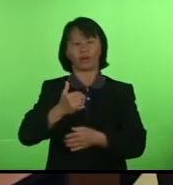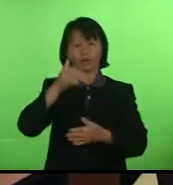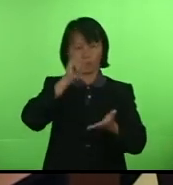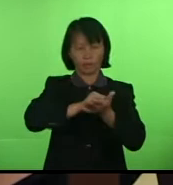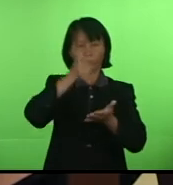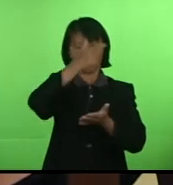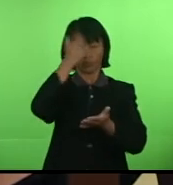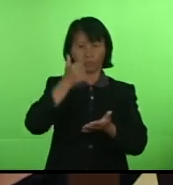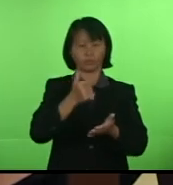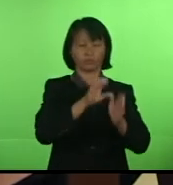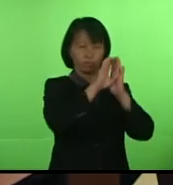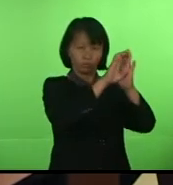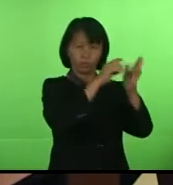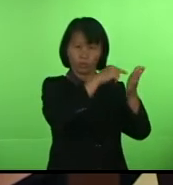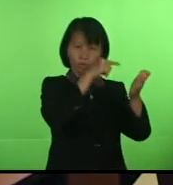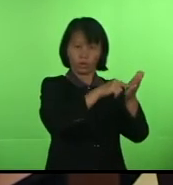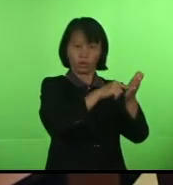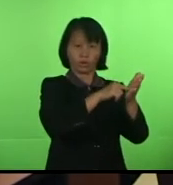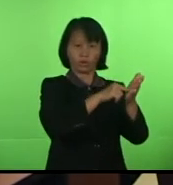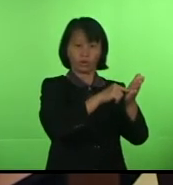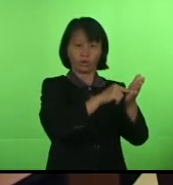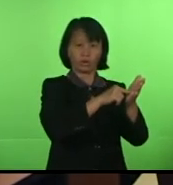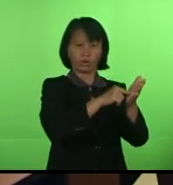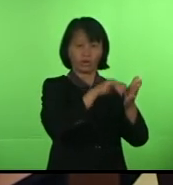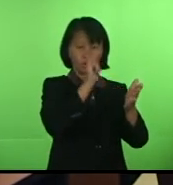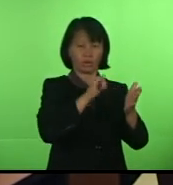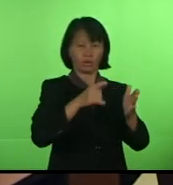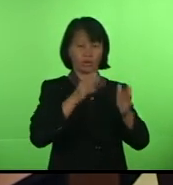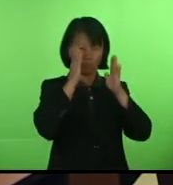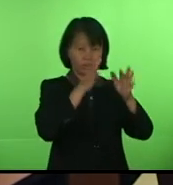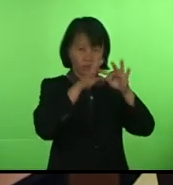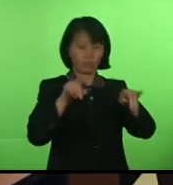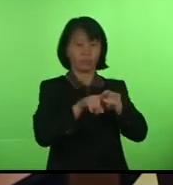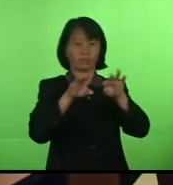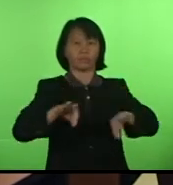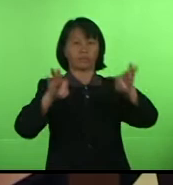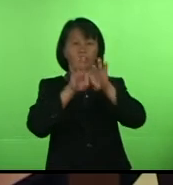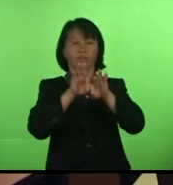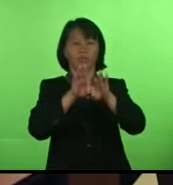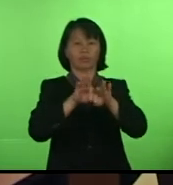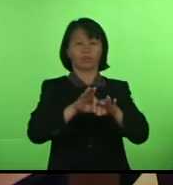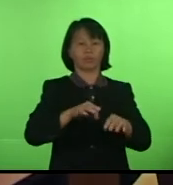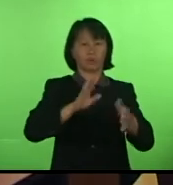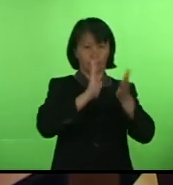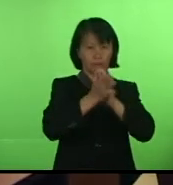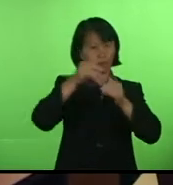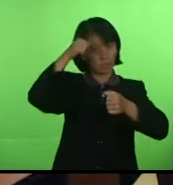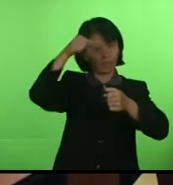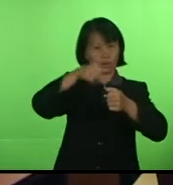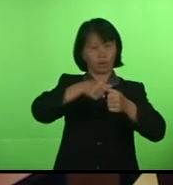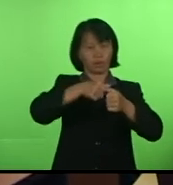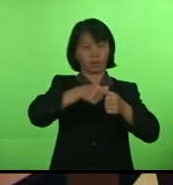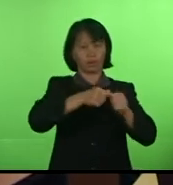model does not take the reasons into account. Alright, so remember, this